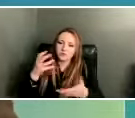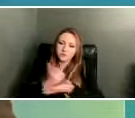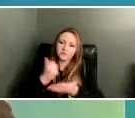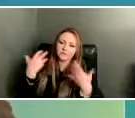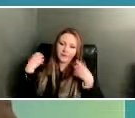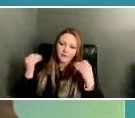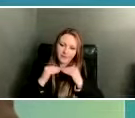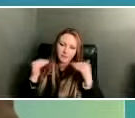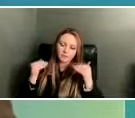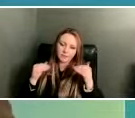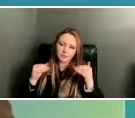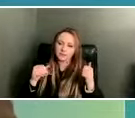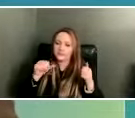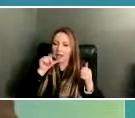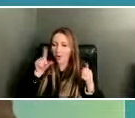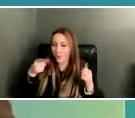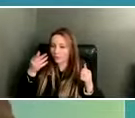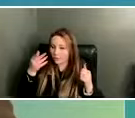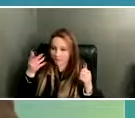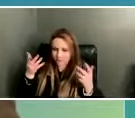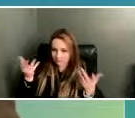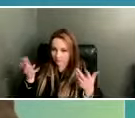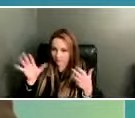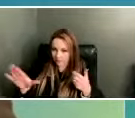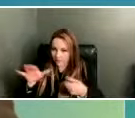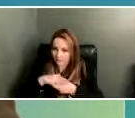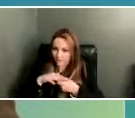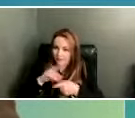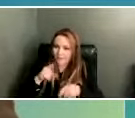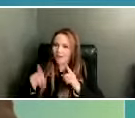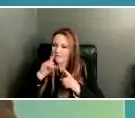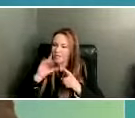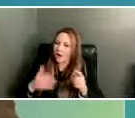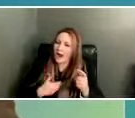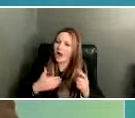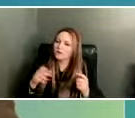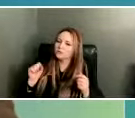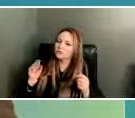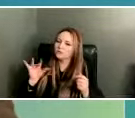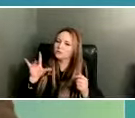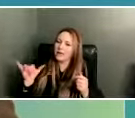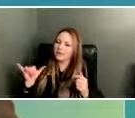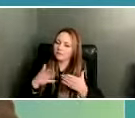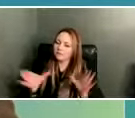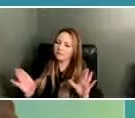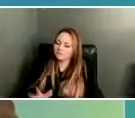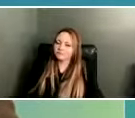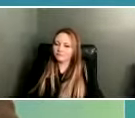equity, not only where they are, but for our society as a whole.